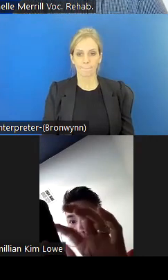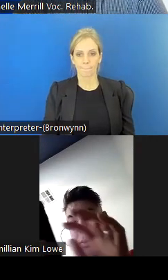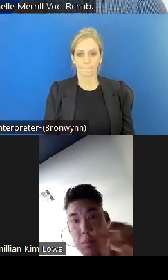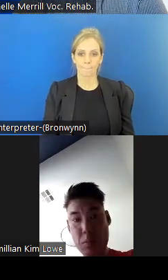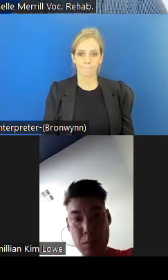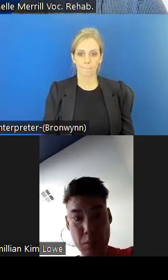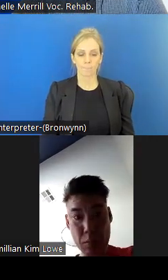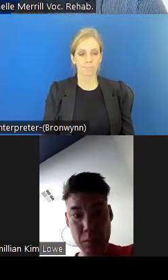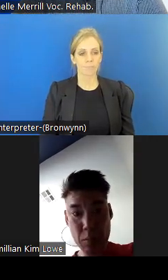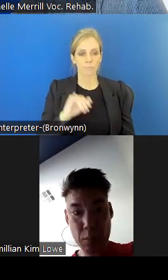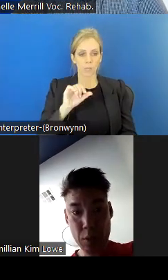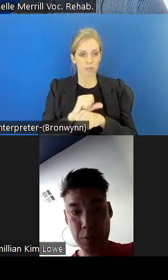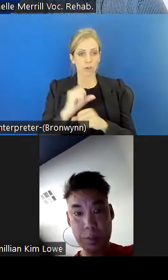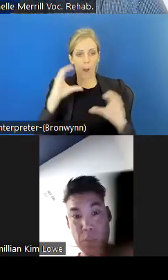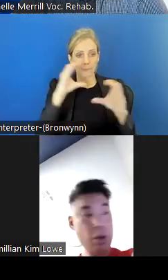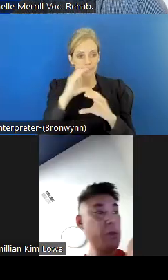We'll go to job seekers.